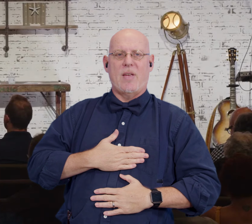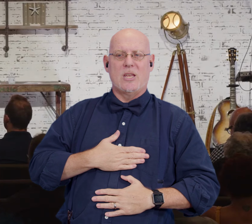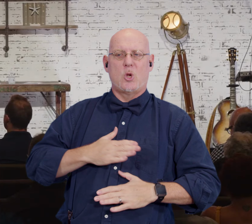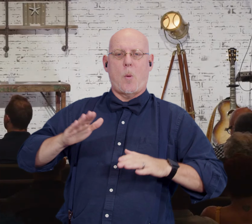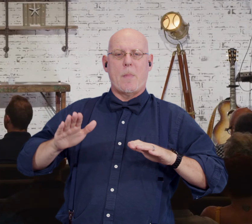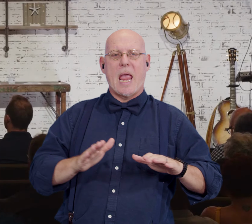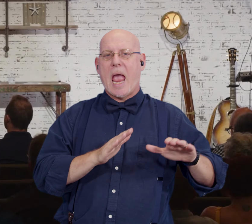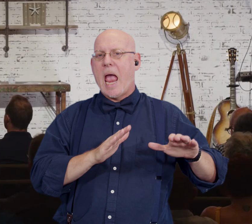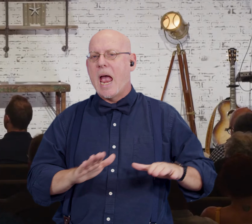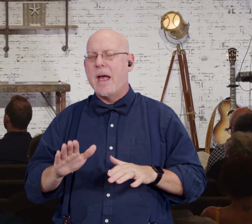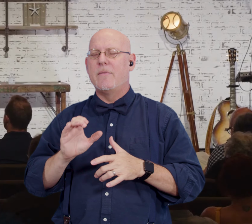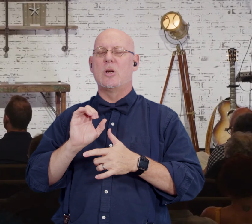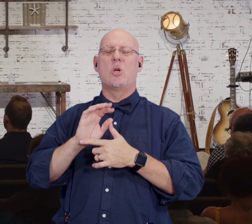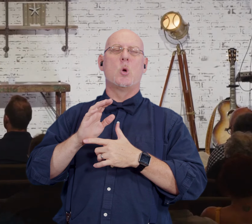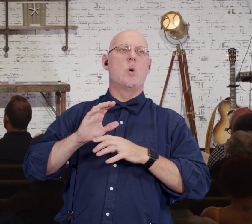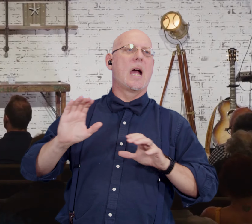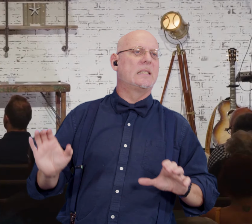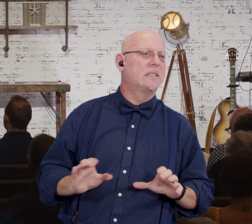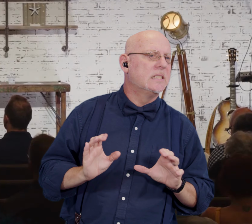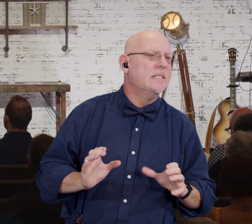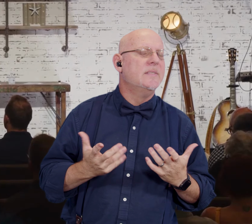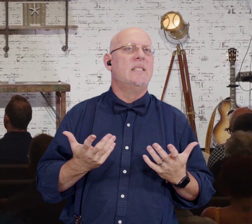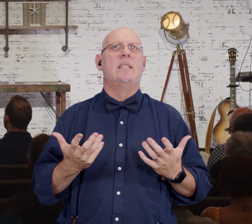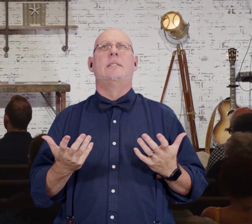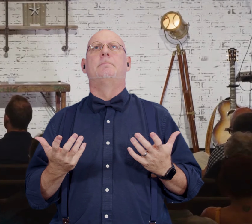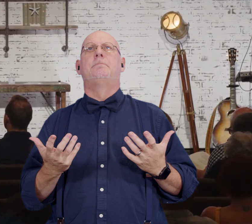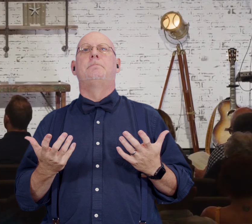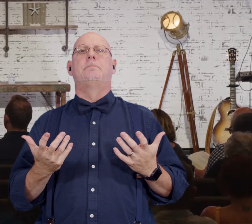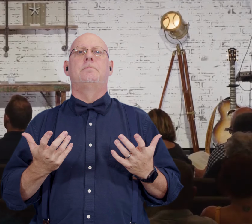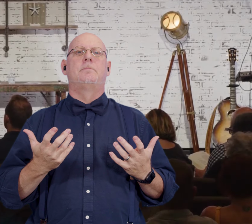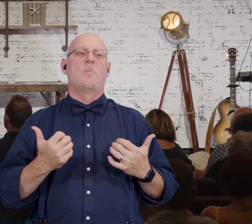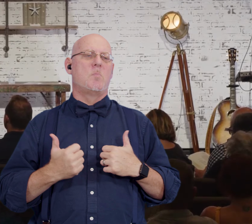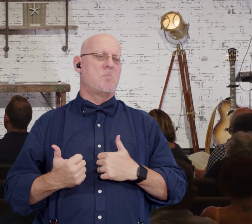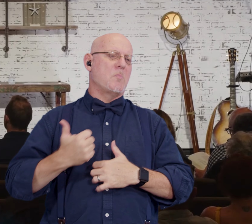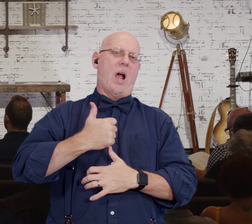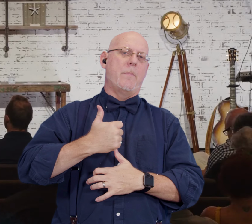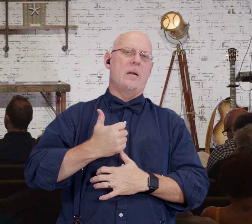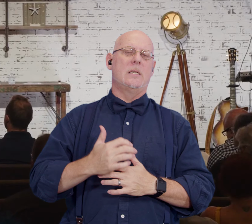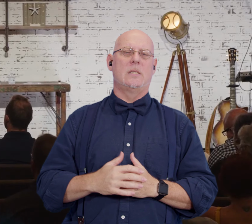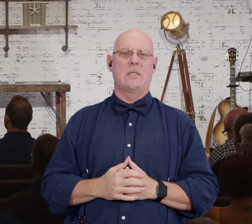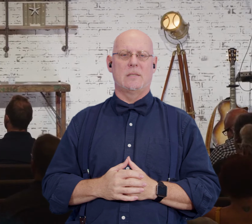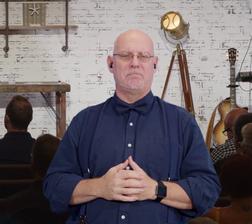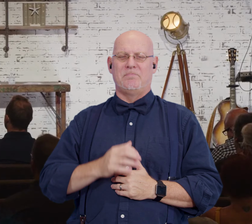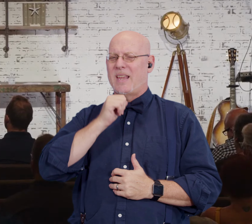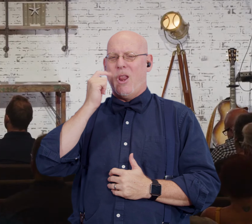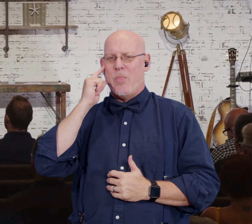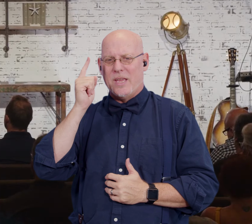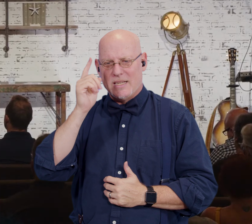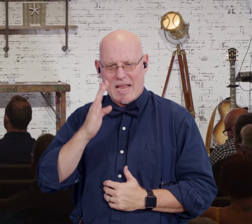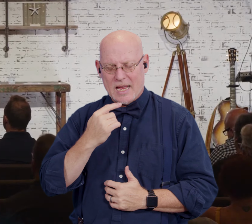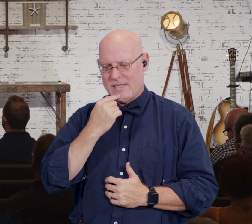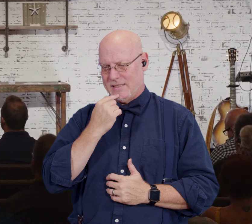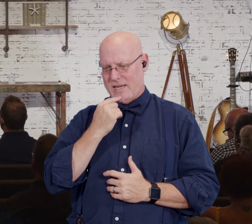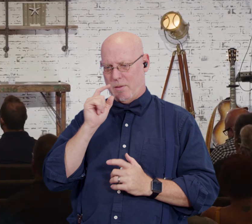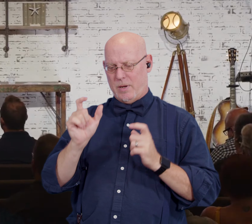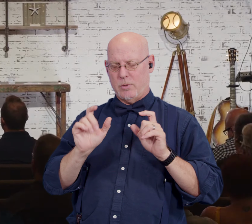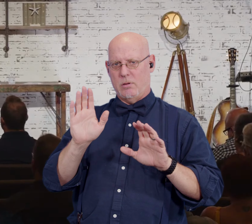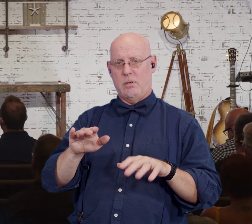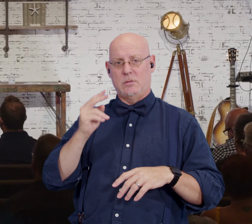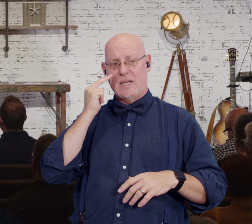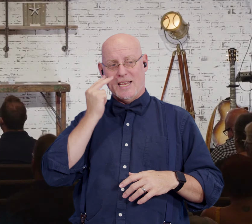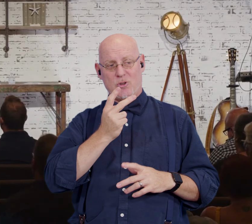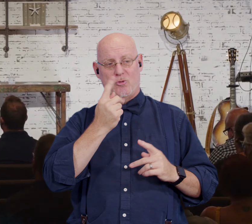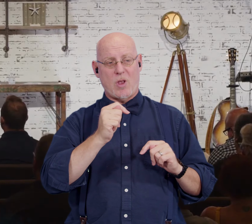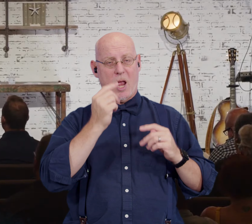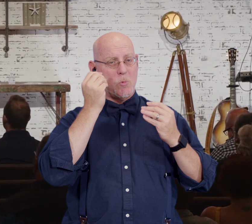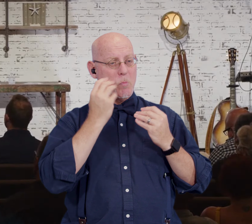physical behavior or activity or prominence. I don't think God here is saying to the people, hey, look, I